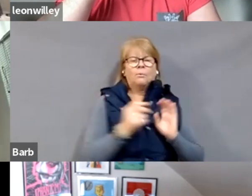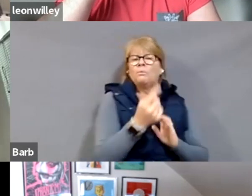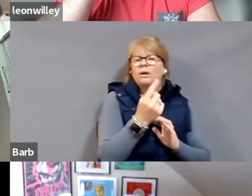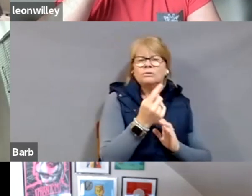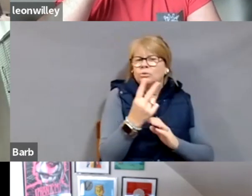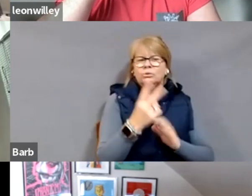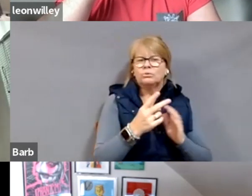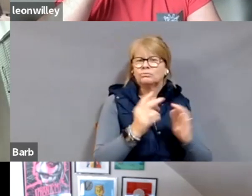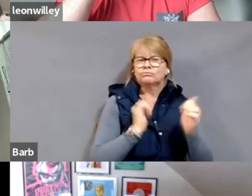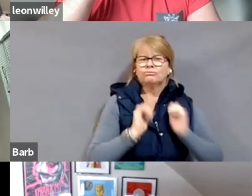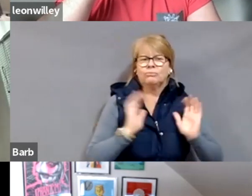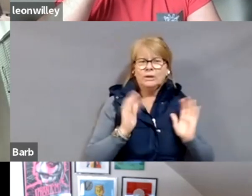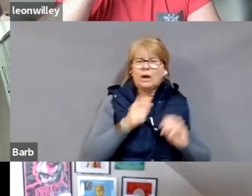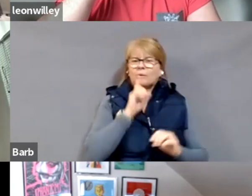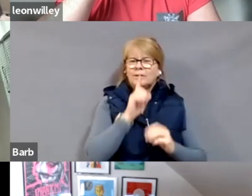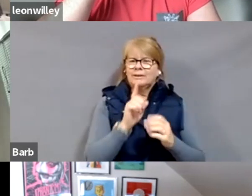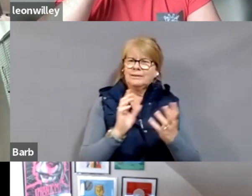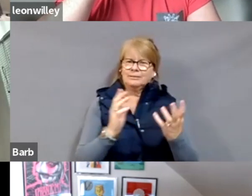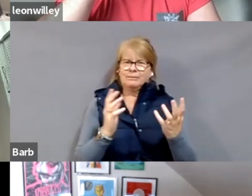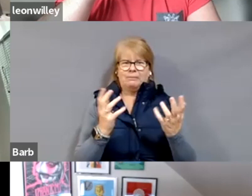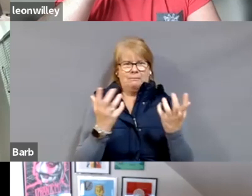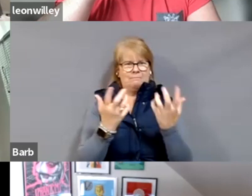was in this really weird hybrid place of